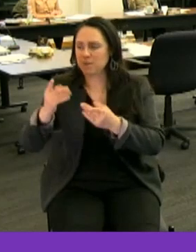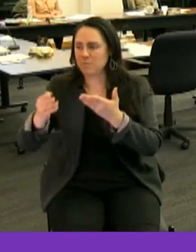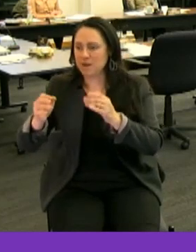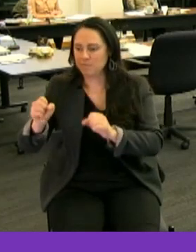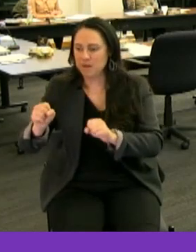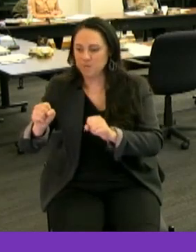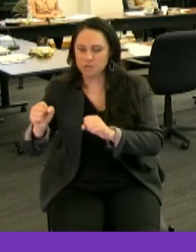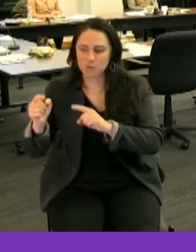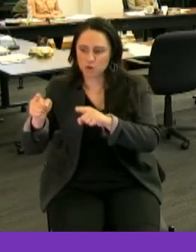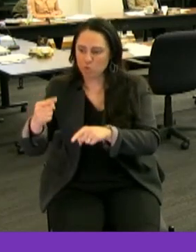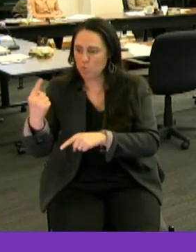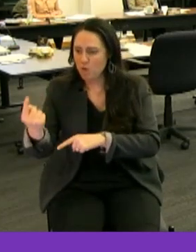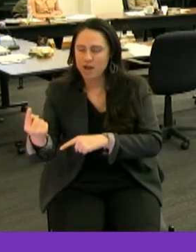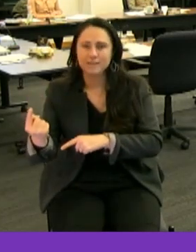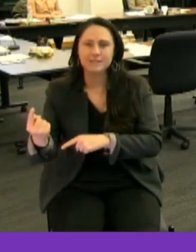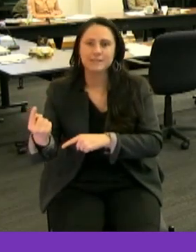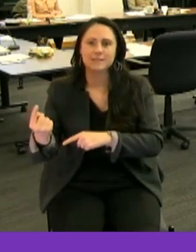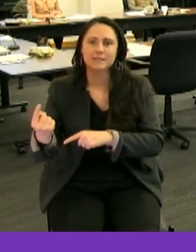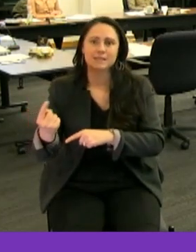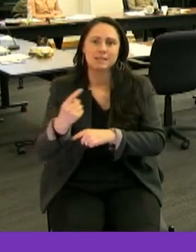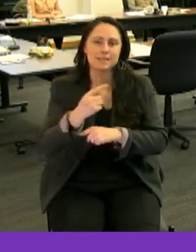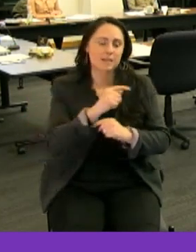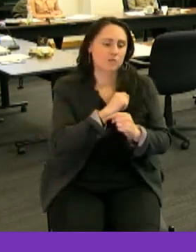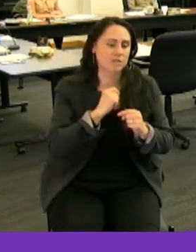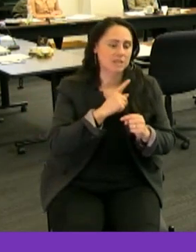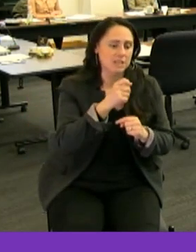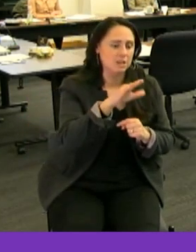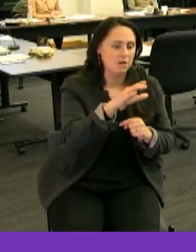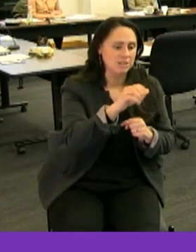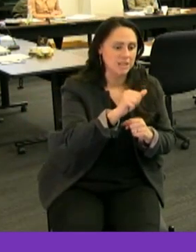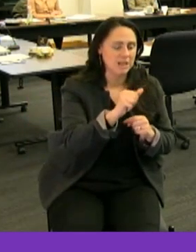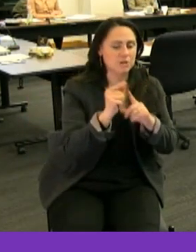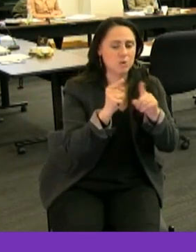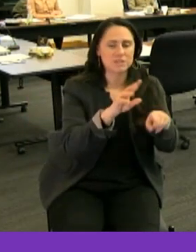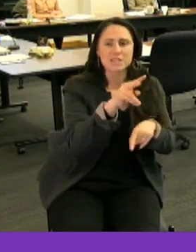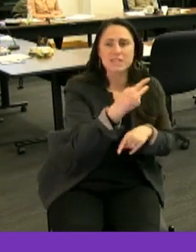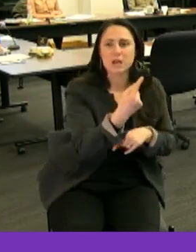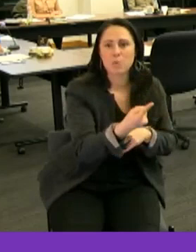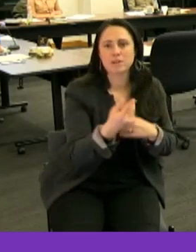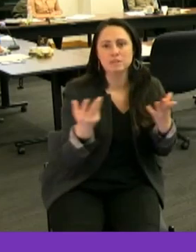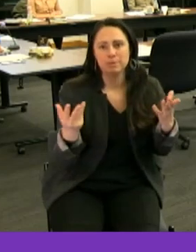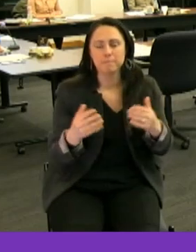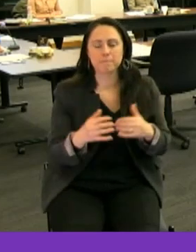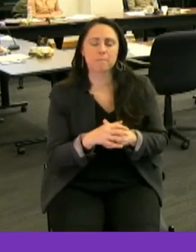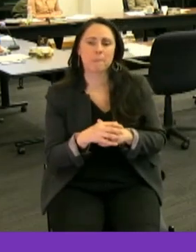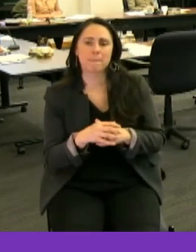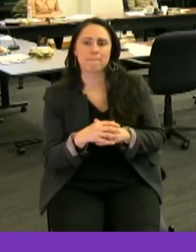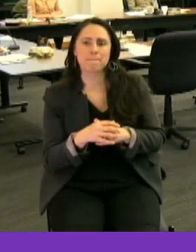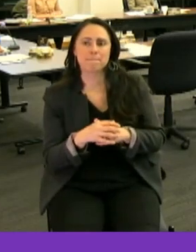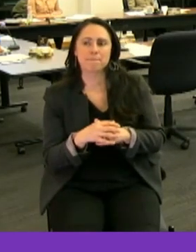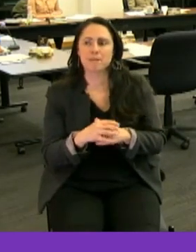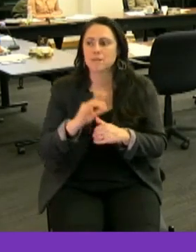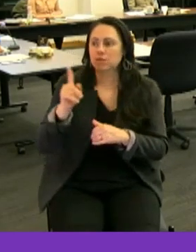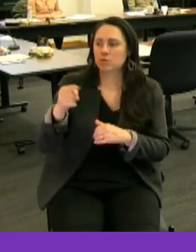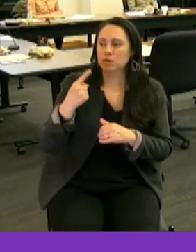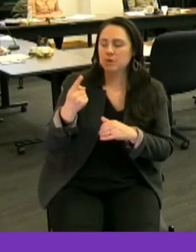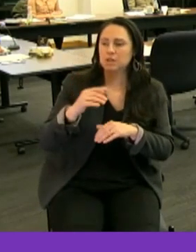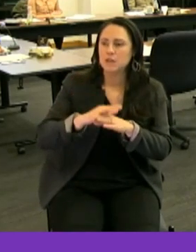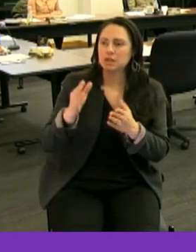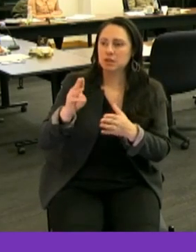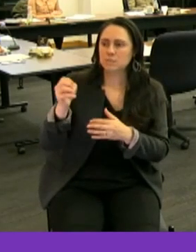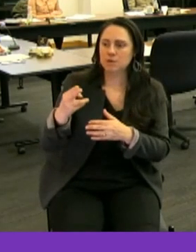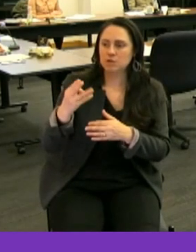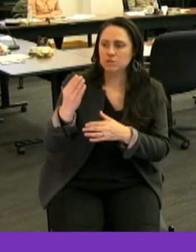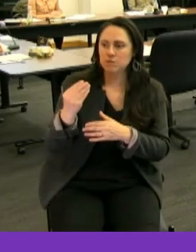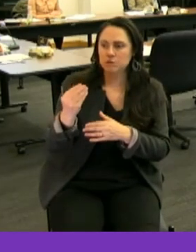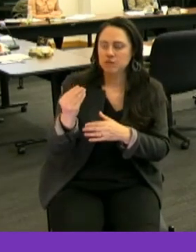you know, you attend one and Trustee Garcia attends a different one. Okay. And the only one on here is March 14th,